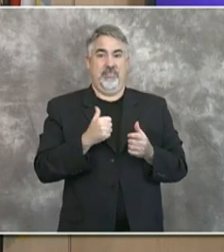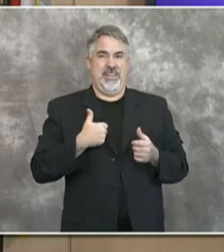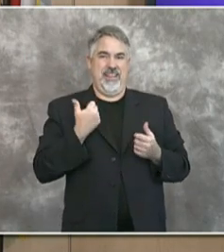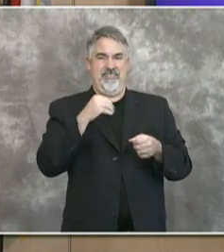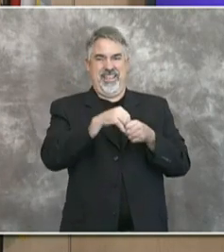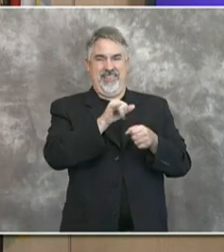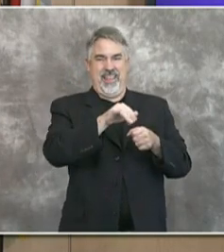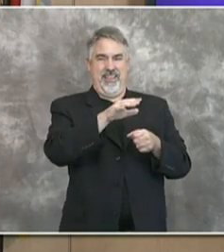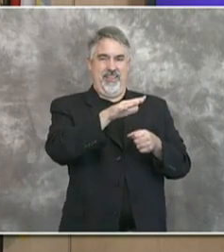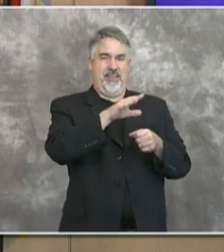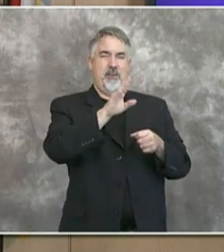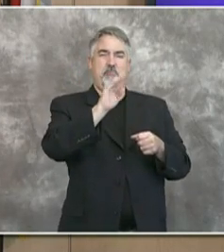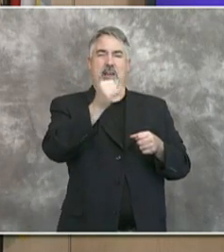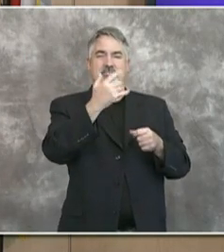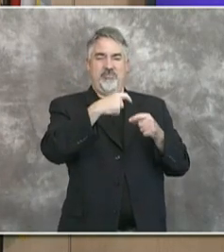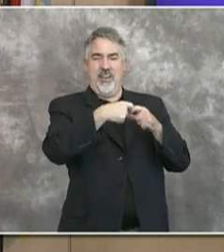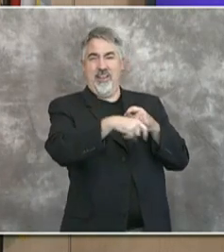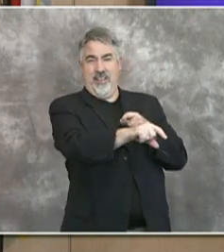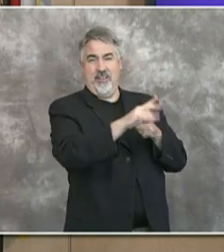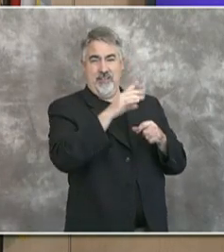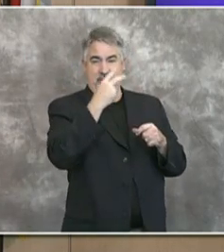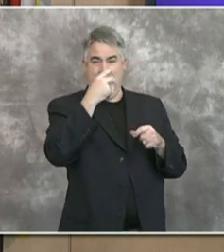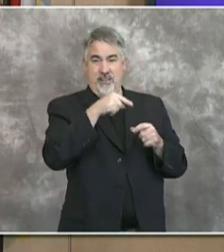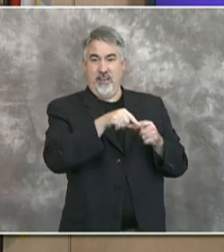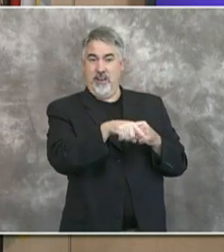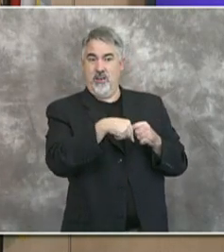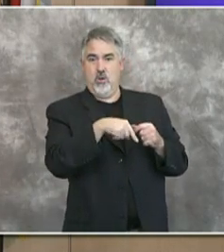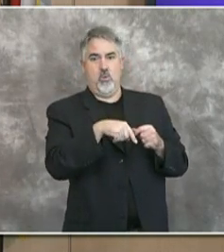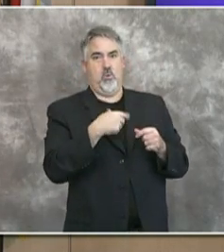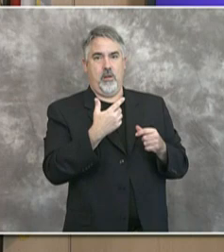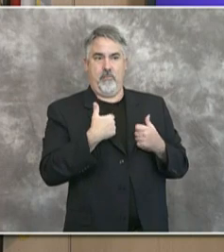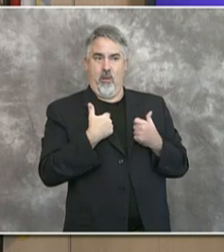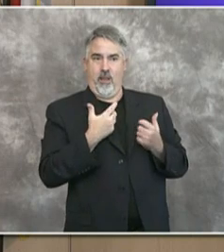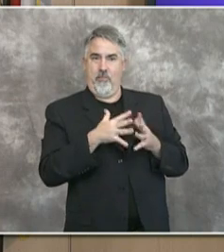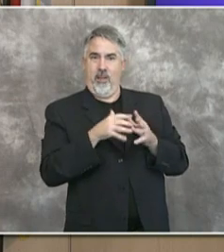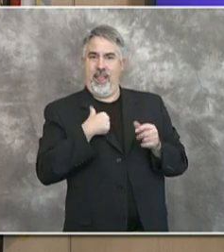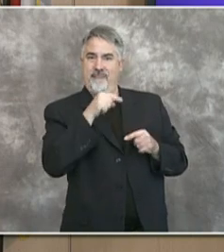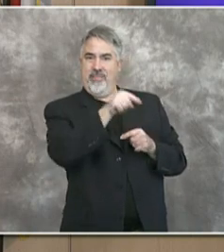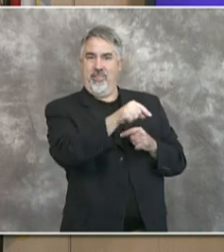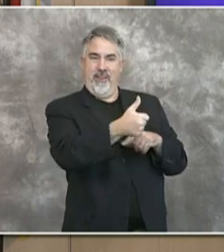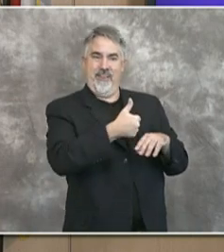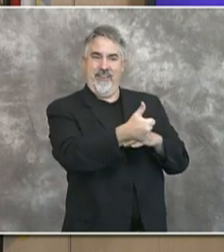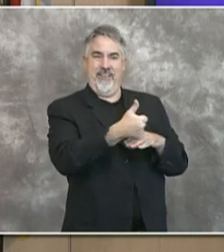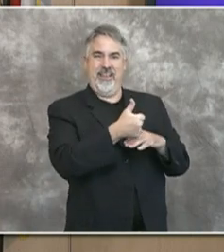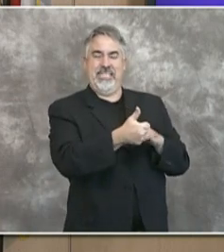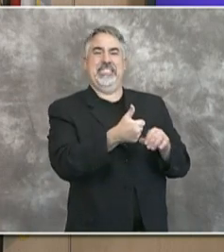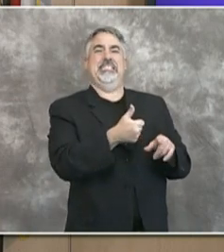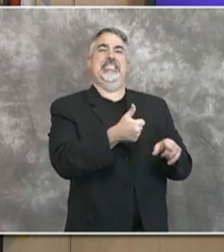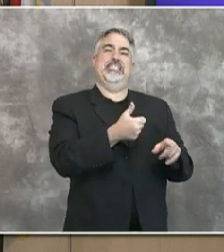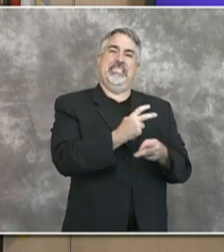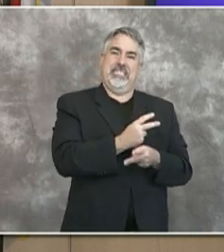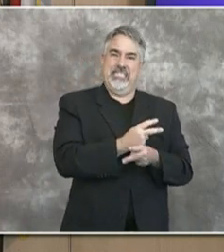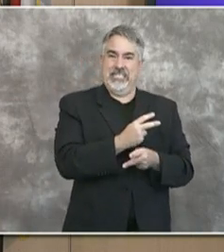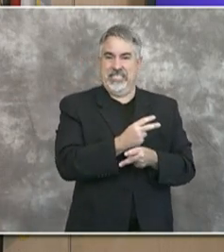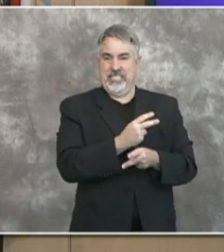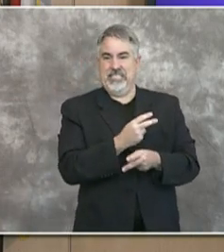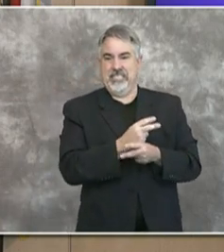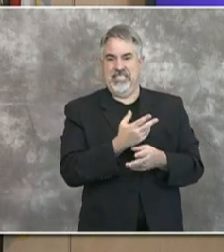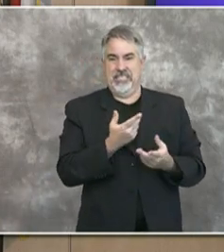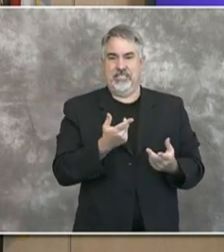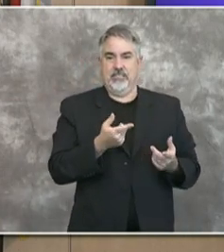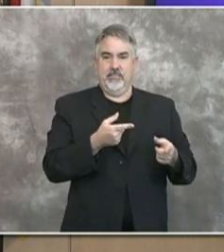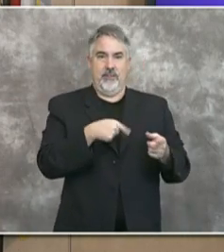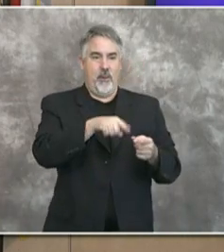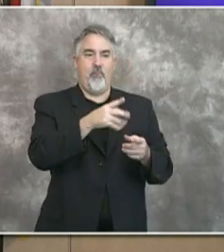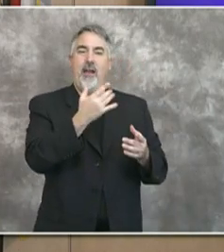a fairly large number of essential workers. In response to this challenge, we have been proactively engaged with the state government, federal